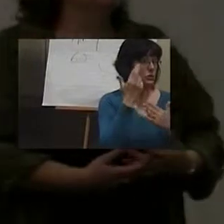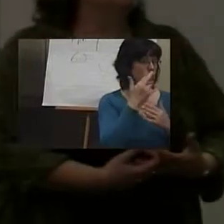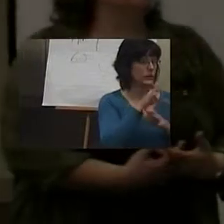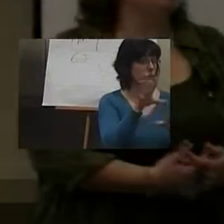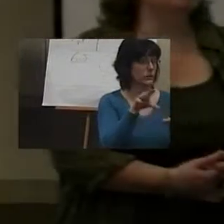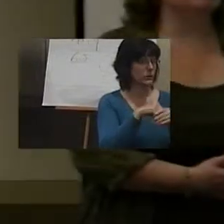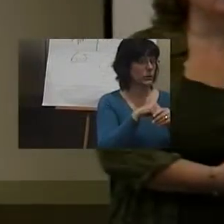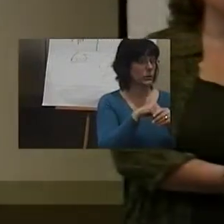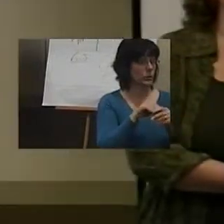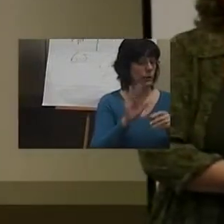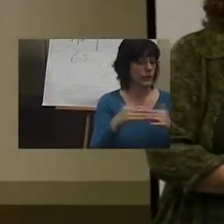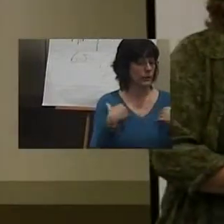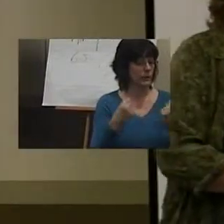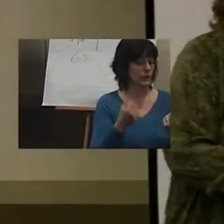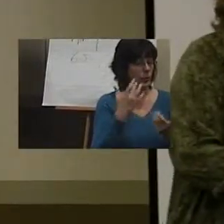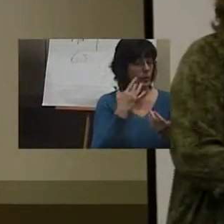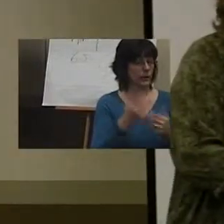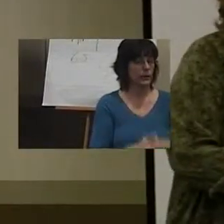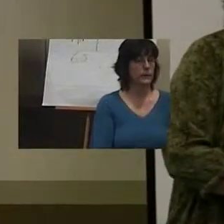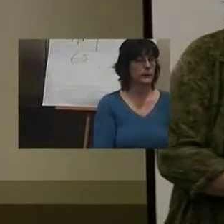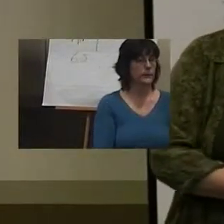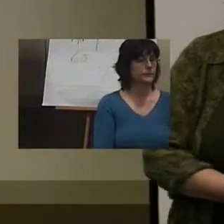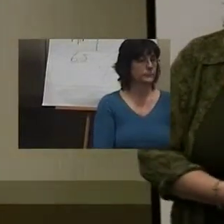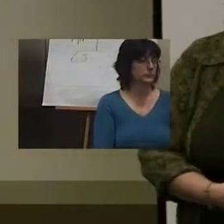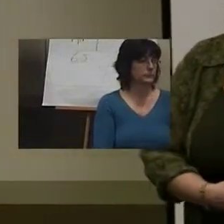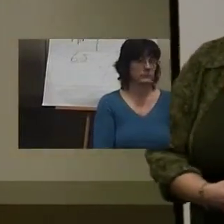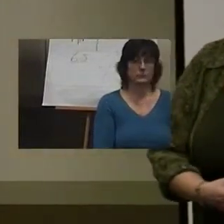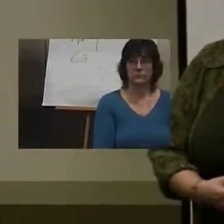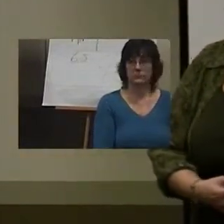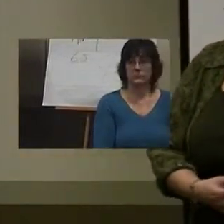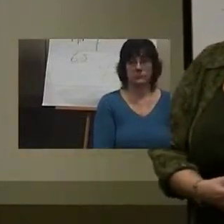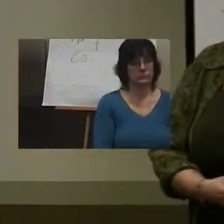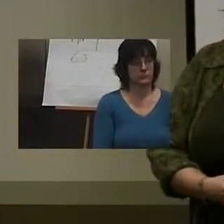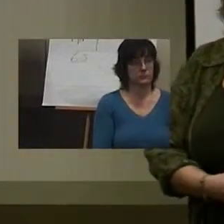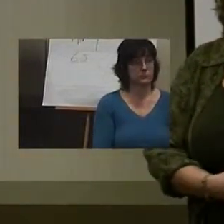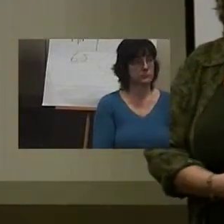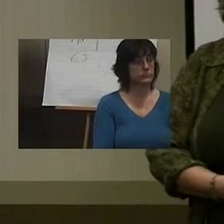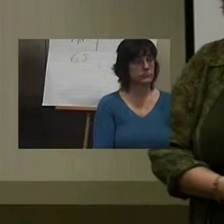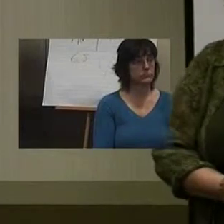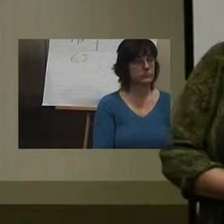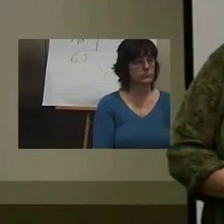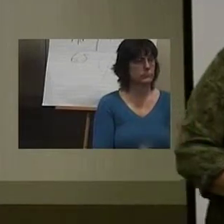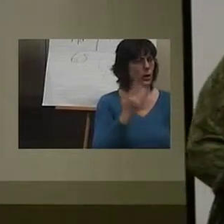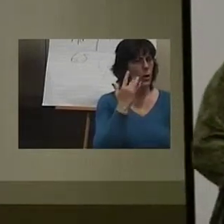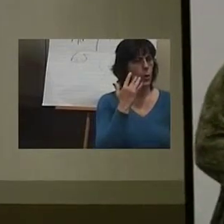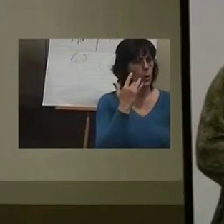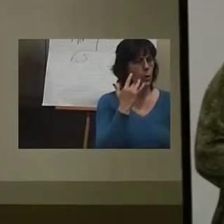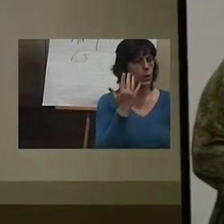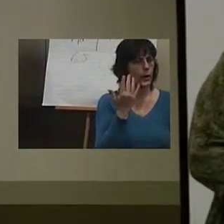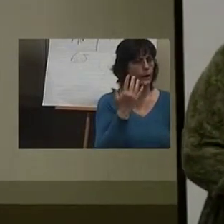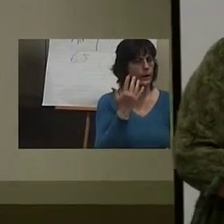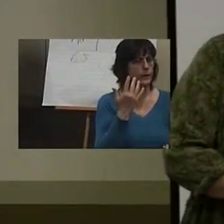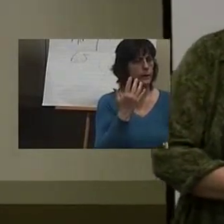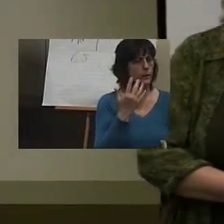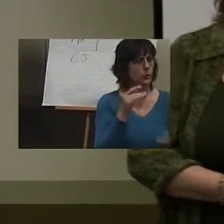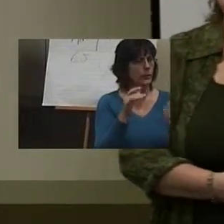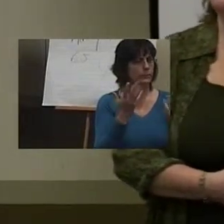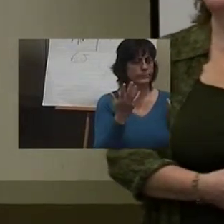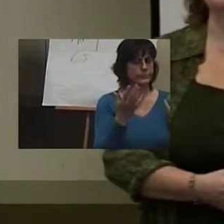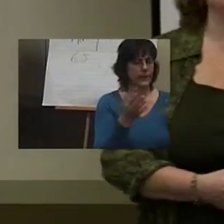include the student's strengths? Any thoughts? Why we take the time to look at strengths?